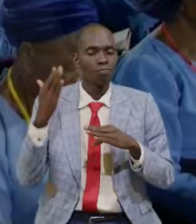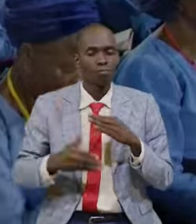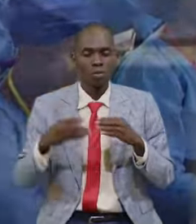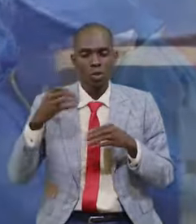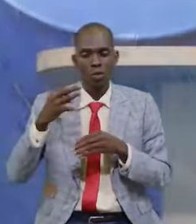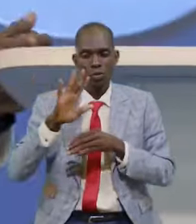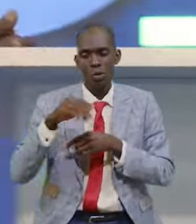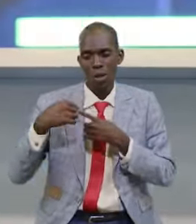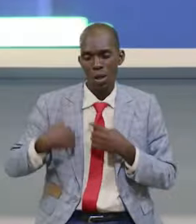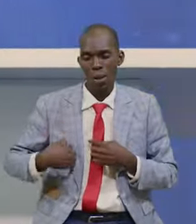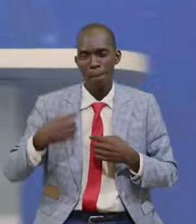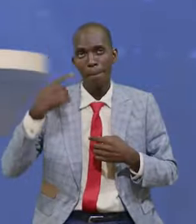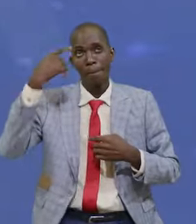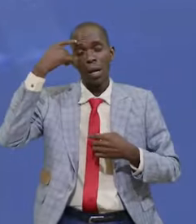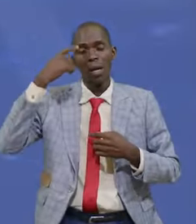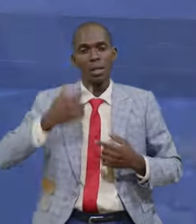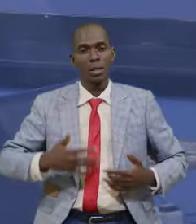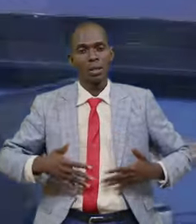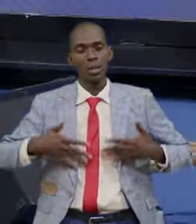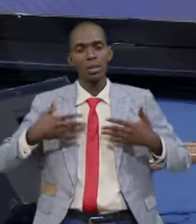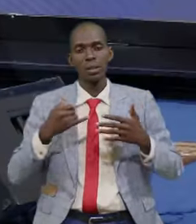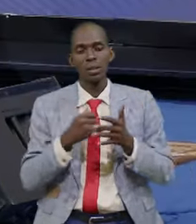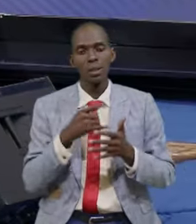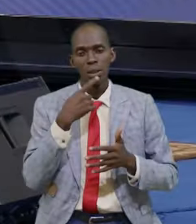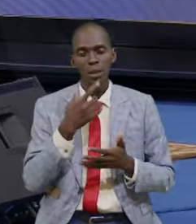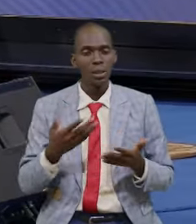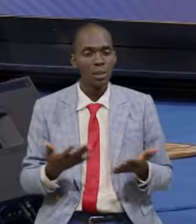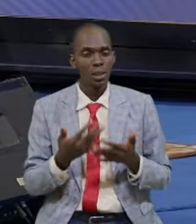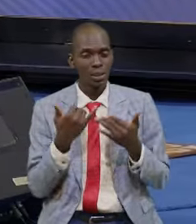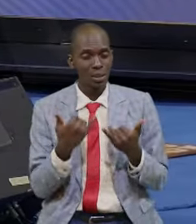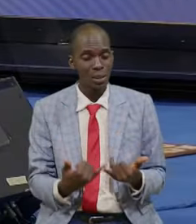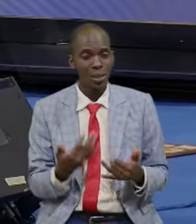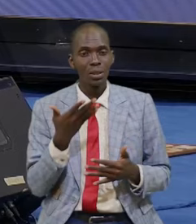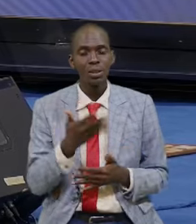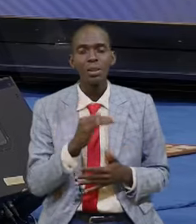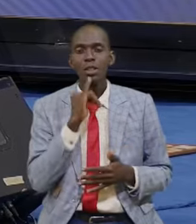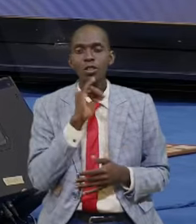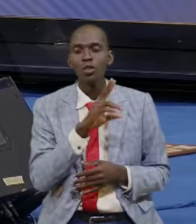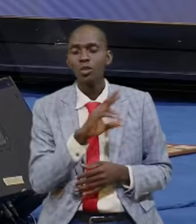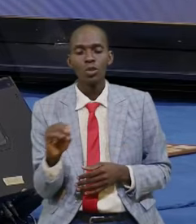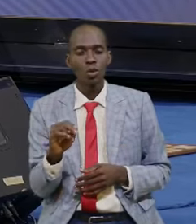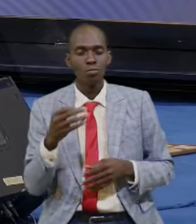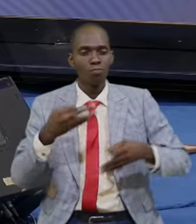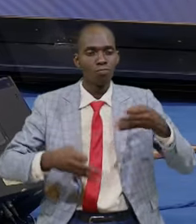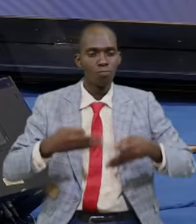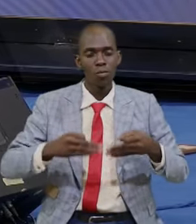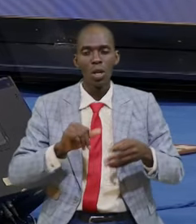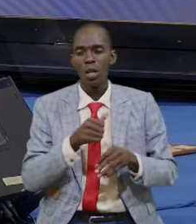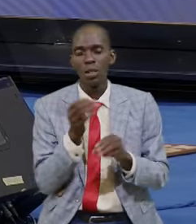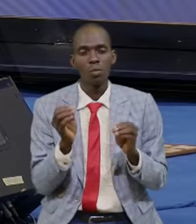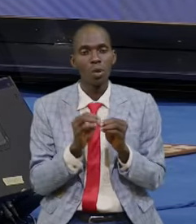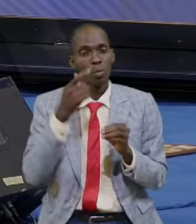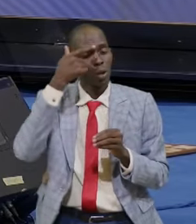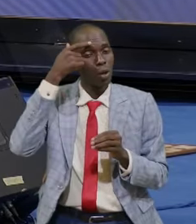mind, your life. It says now there will be no condemnation anymore, because